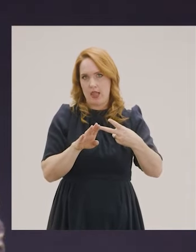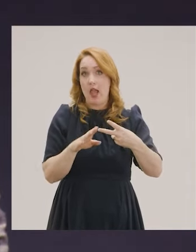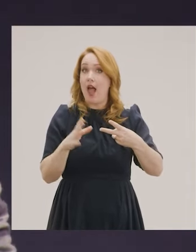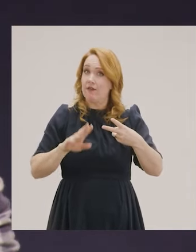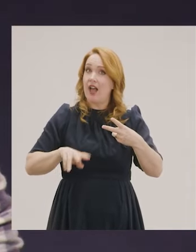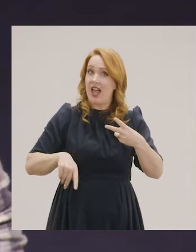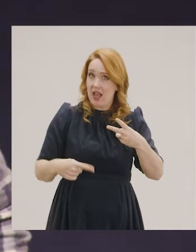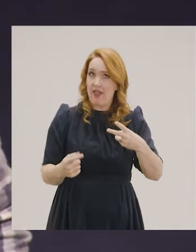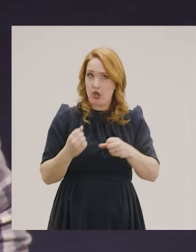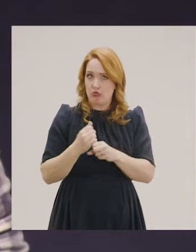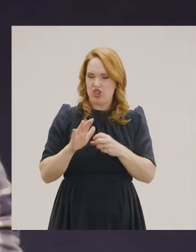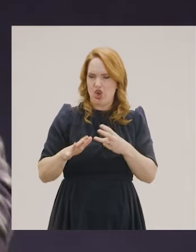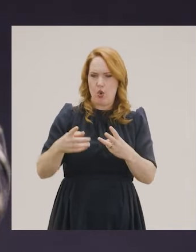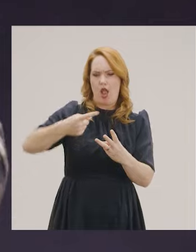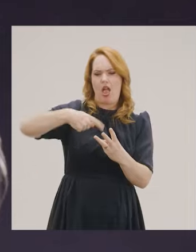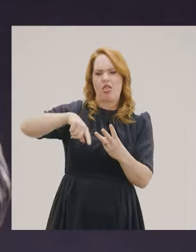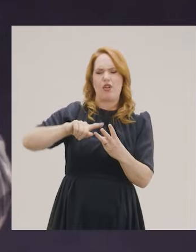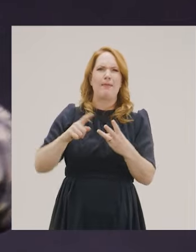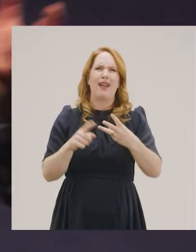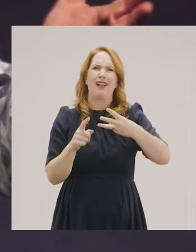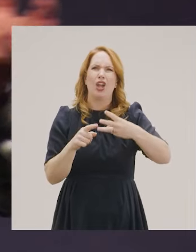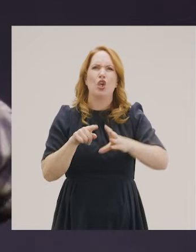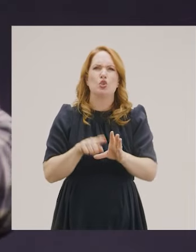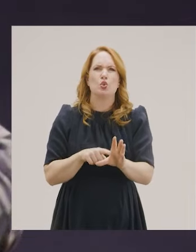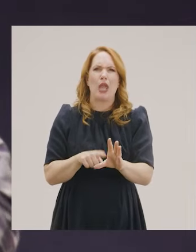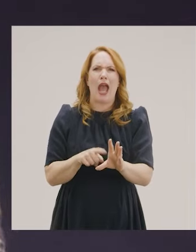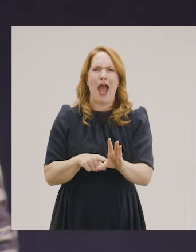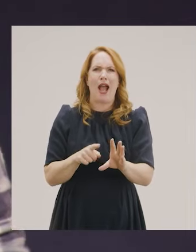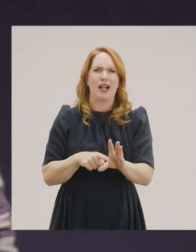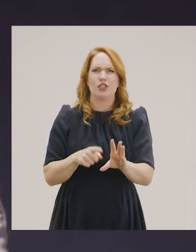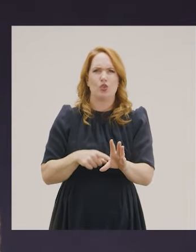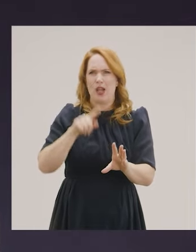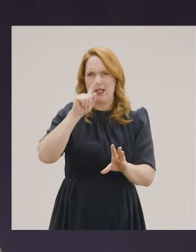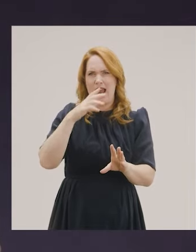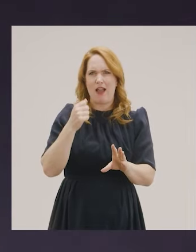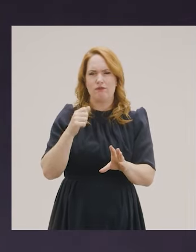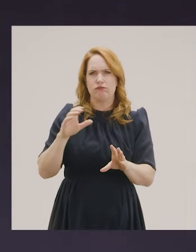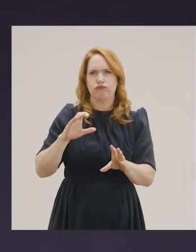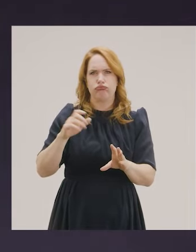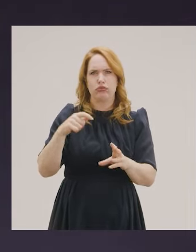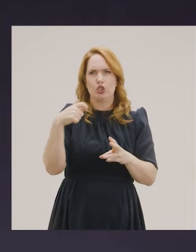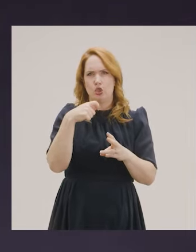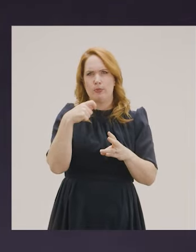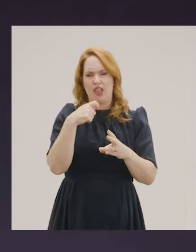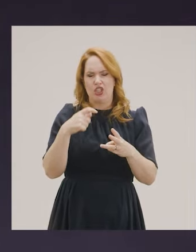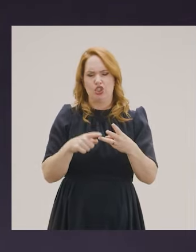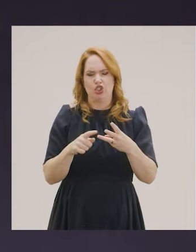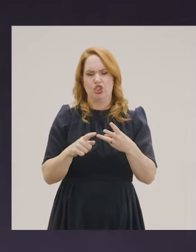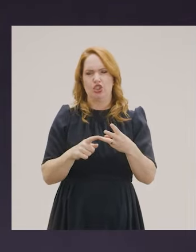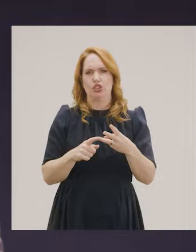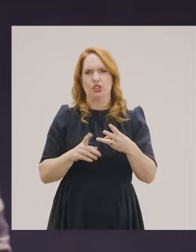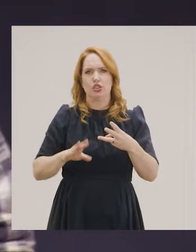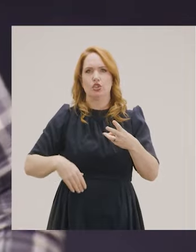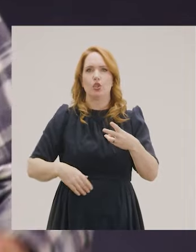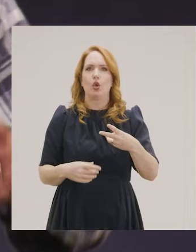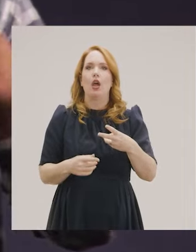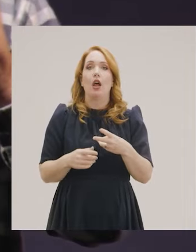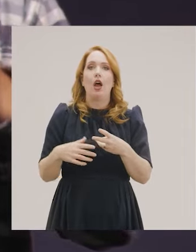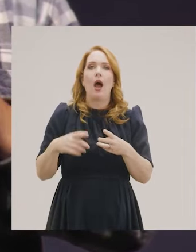his sister as well. So, and I've got another grandchild and they're all coming over, but I thought she's too little to have a toothbrush.